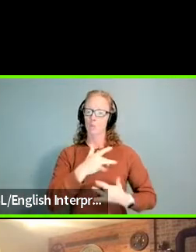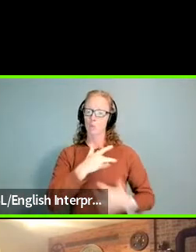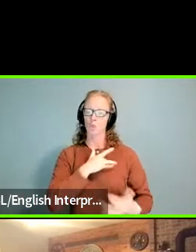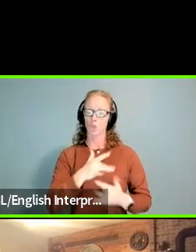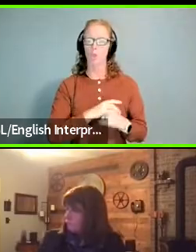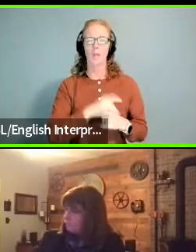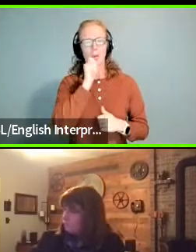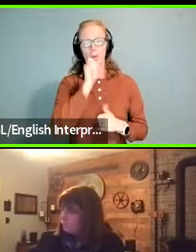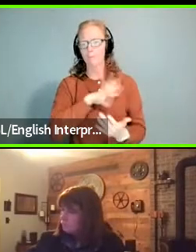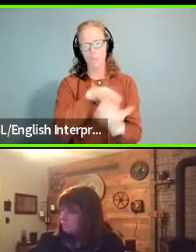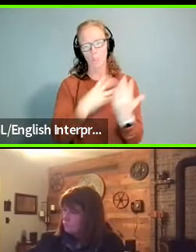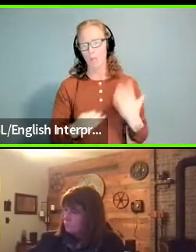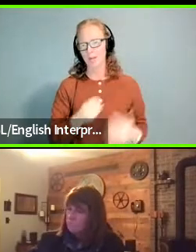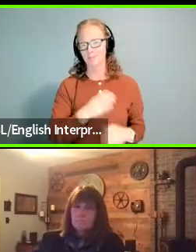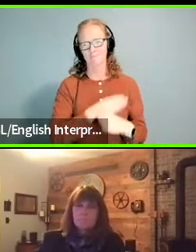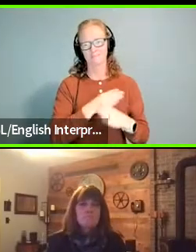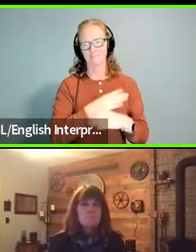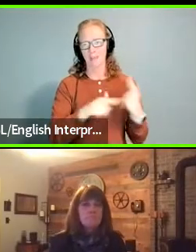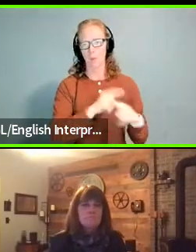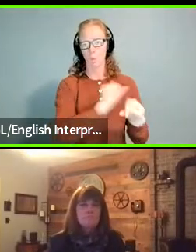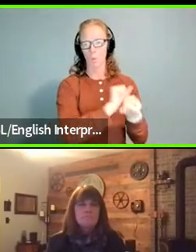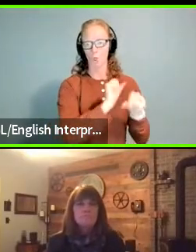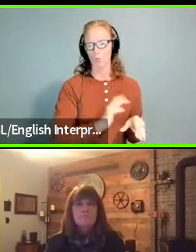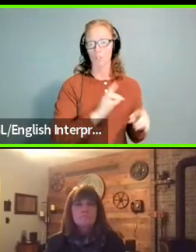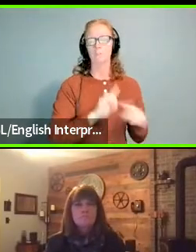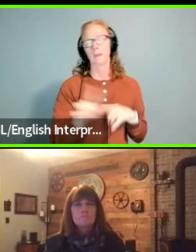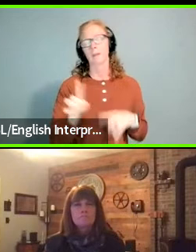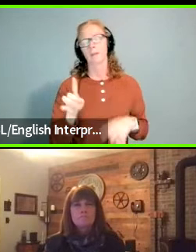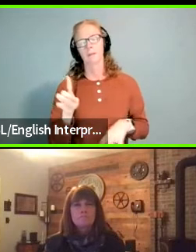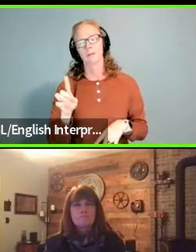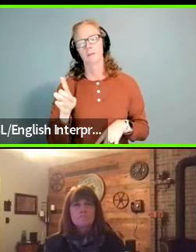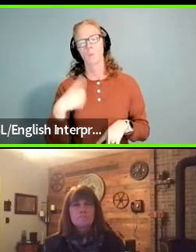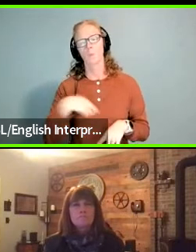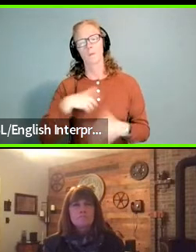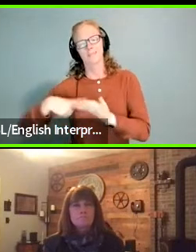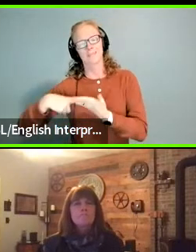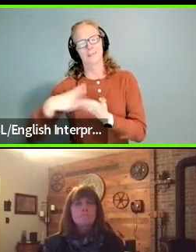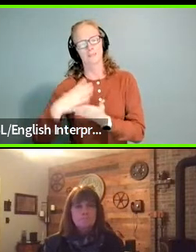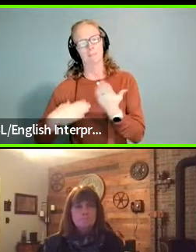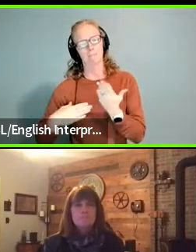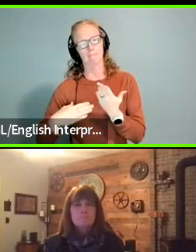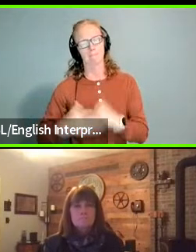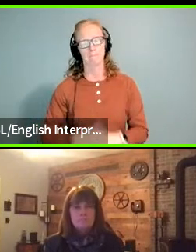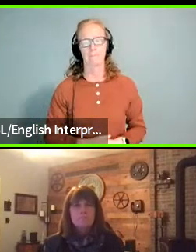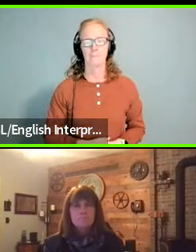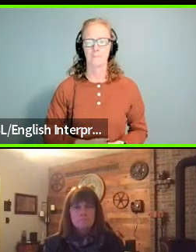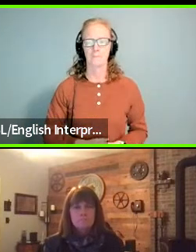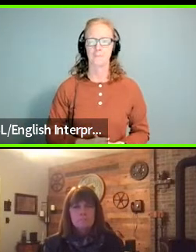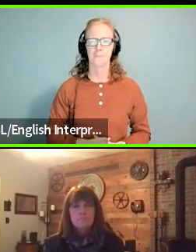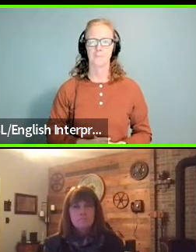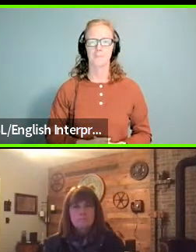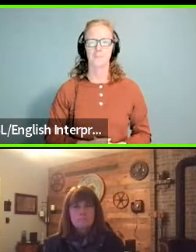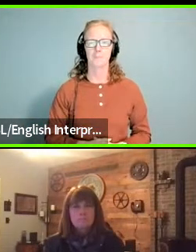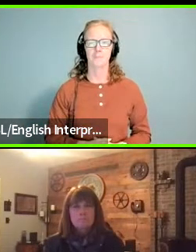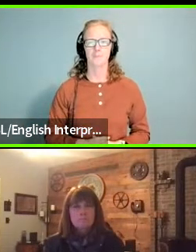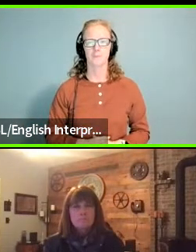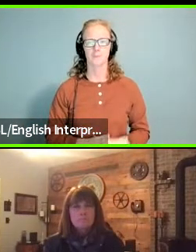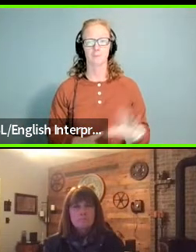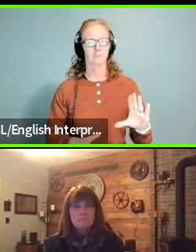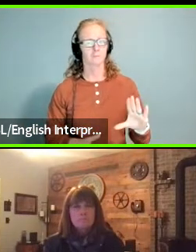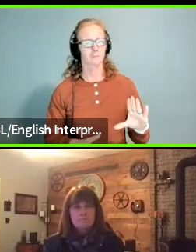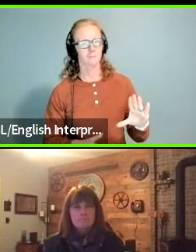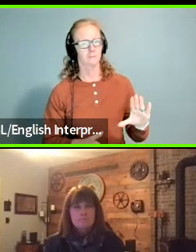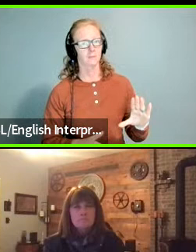have a chart to share, but I can let you know, we had conversations about that through this process. And in